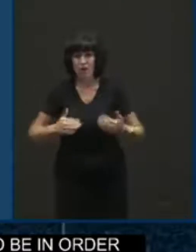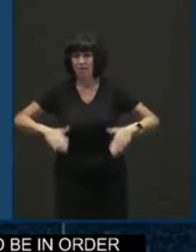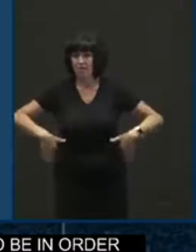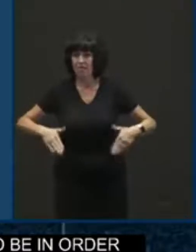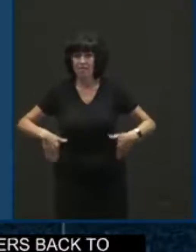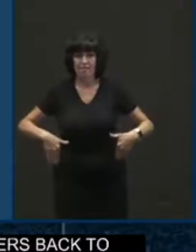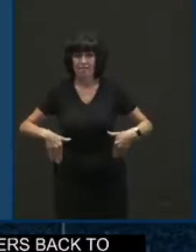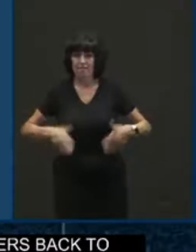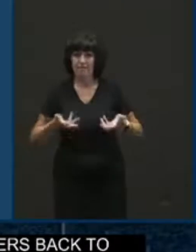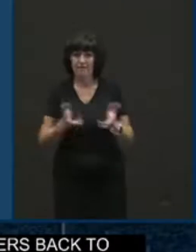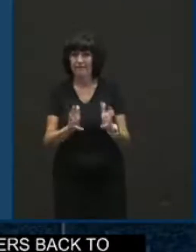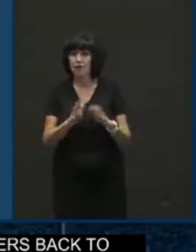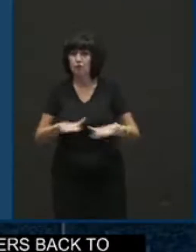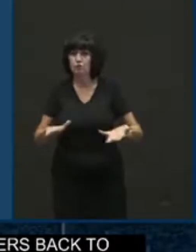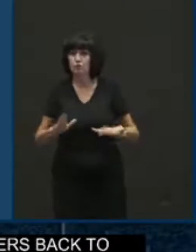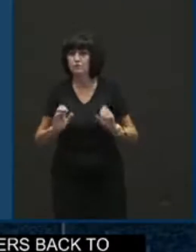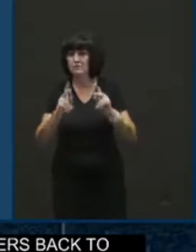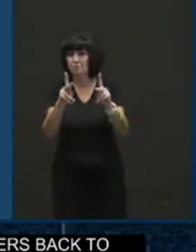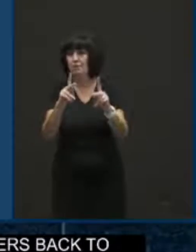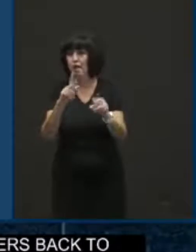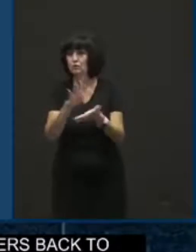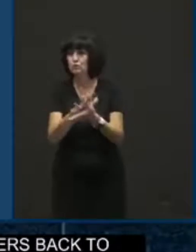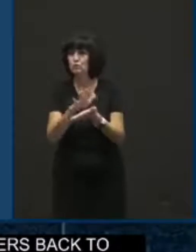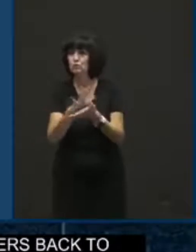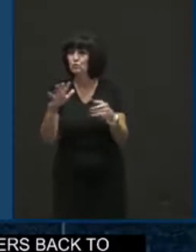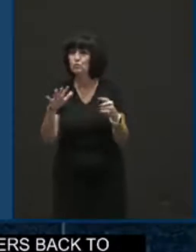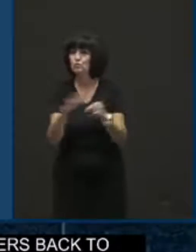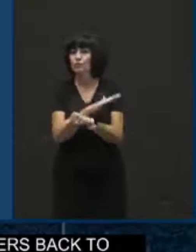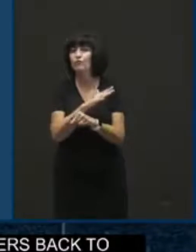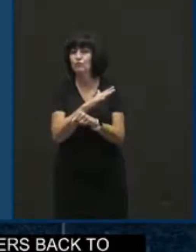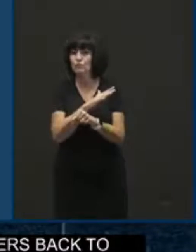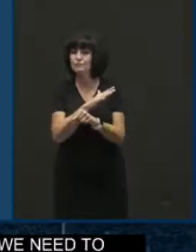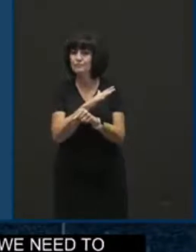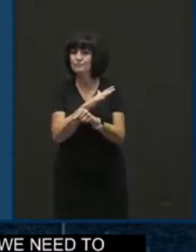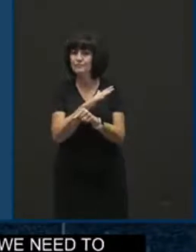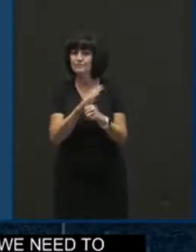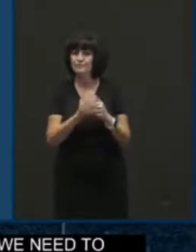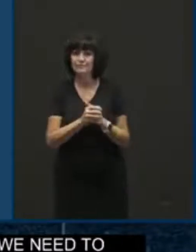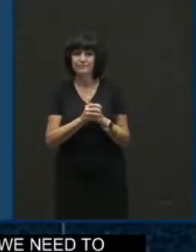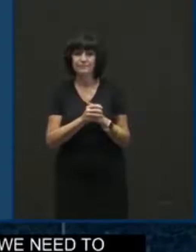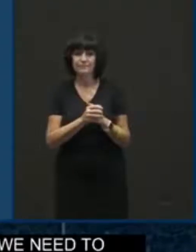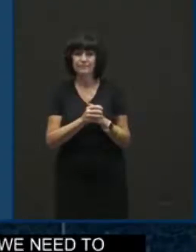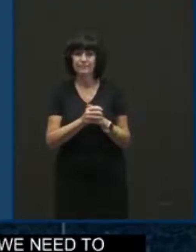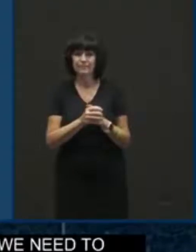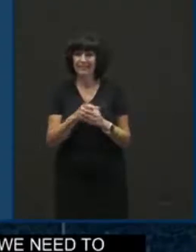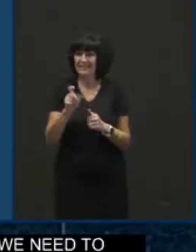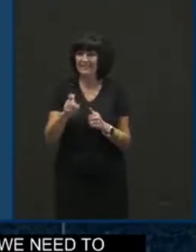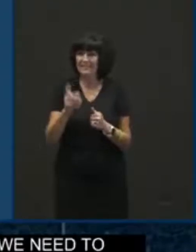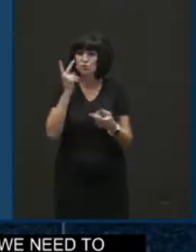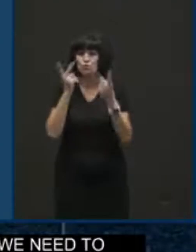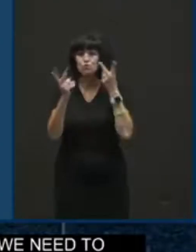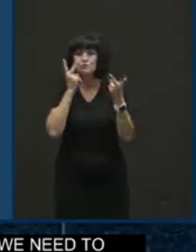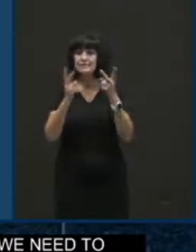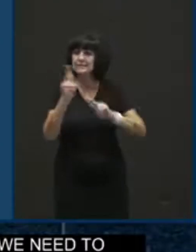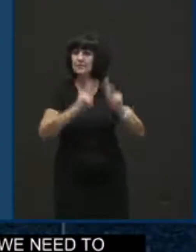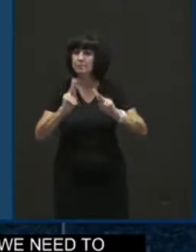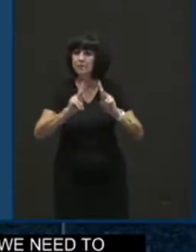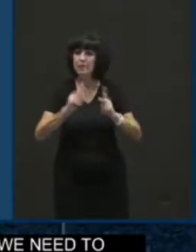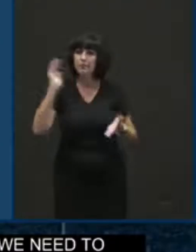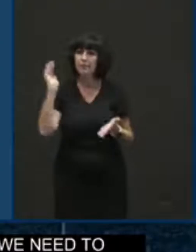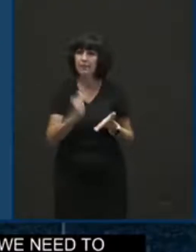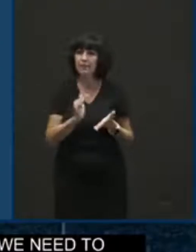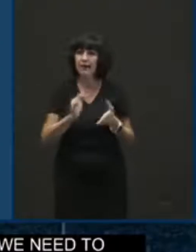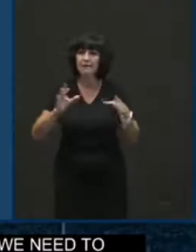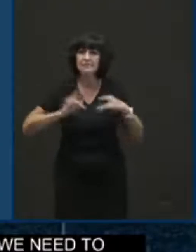work, we need to push those numbers of new cases per day down. We need to push the percent positive down. We need to get more